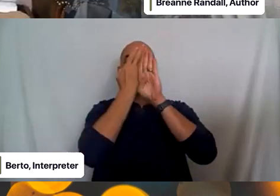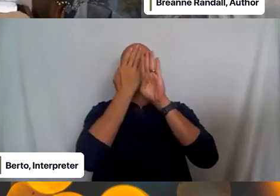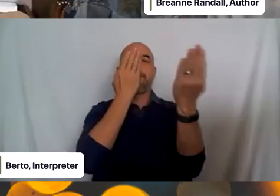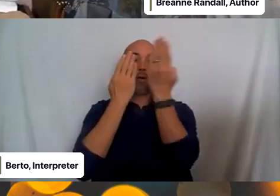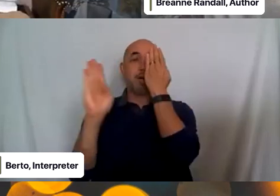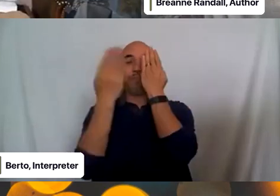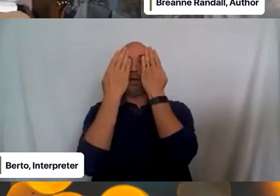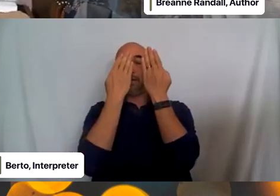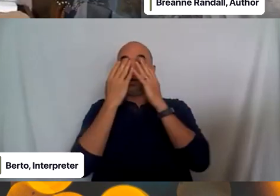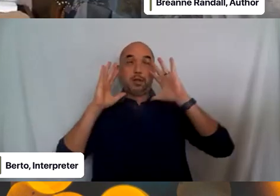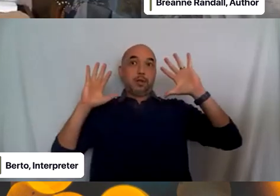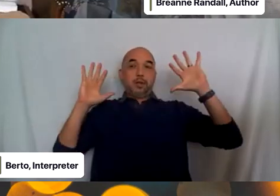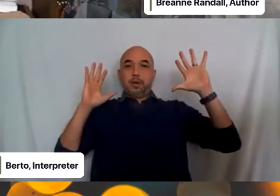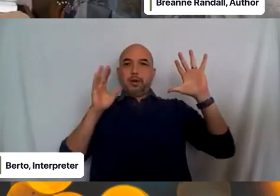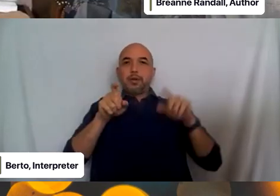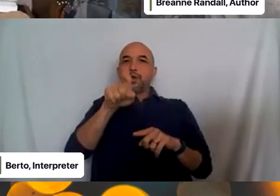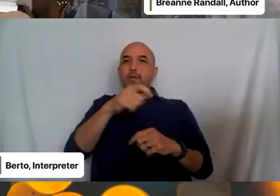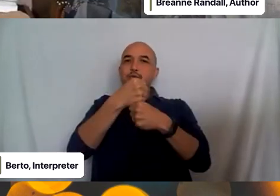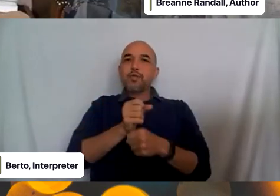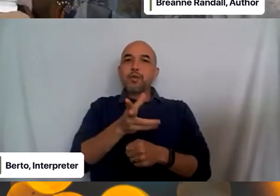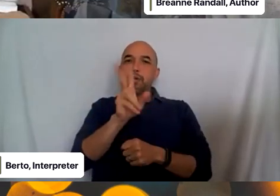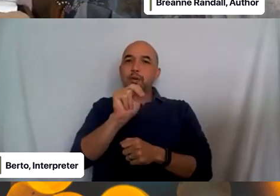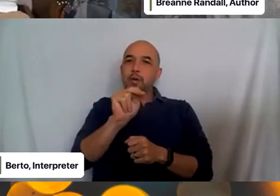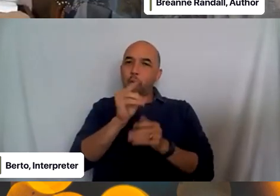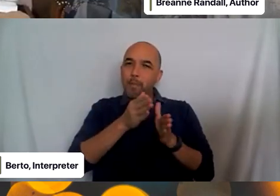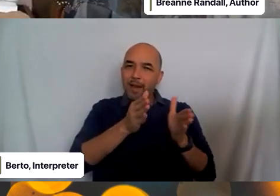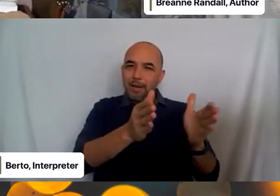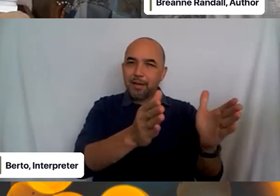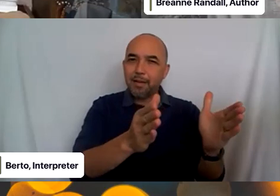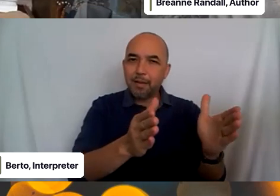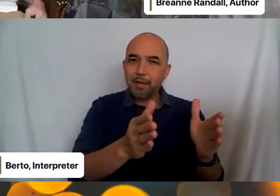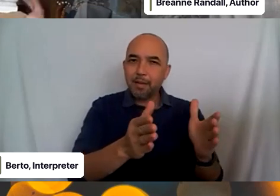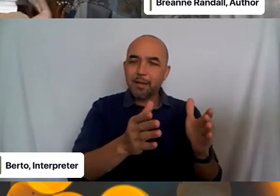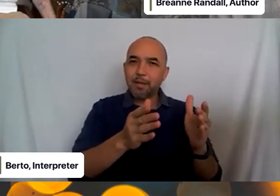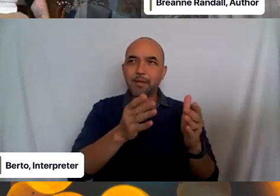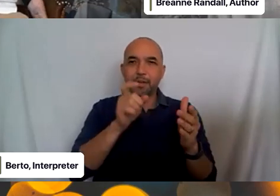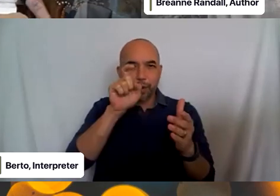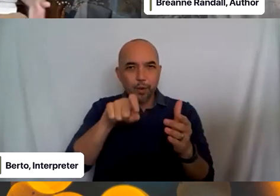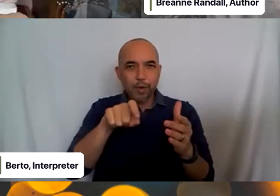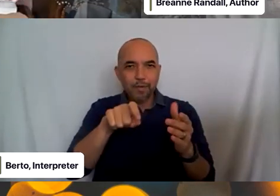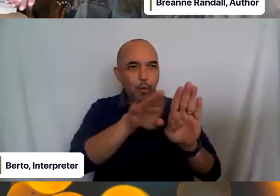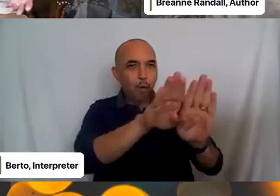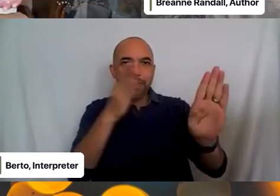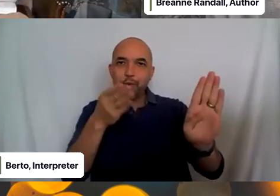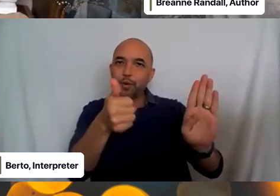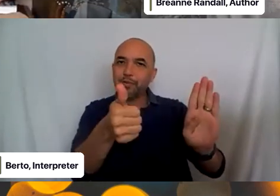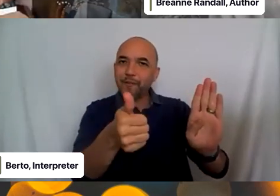That you almost have to create your own path and forge your own path and open your own doors. But it's good on you for